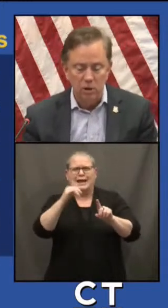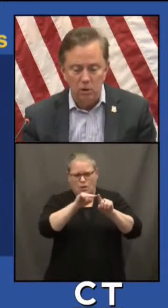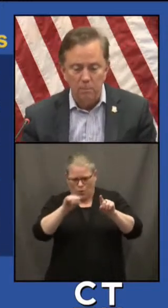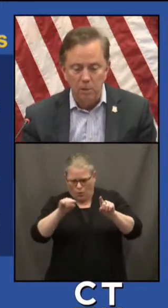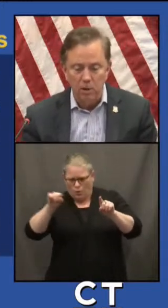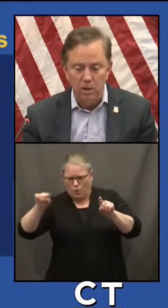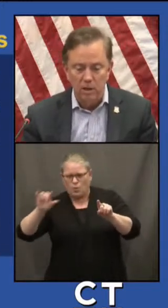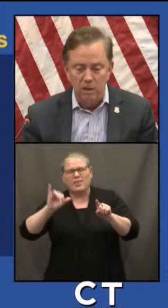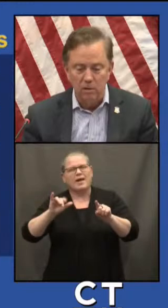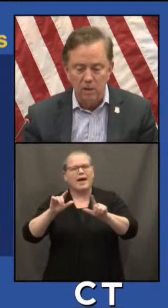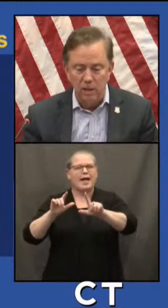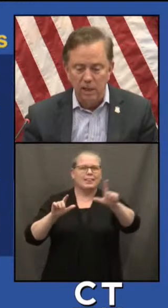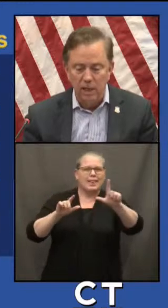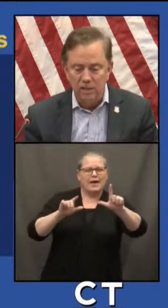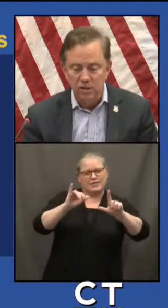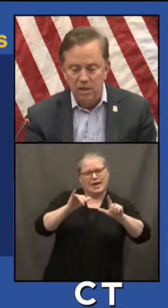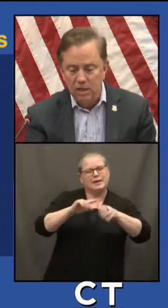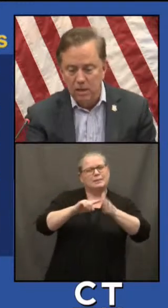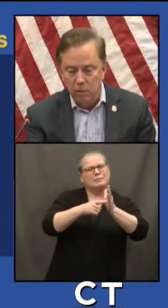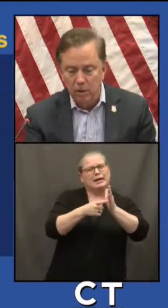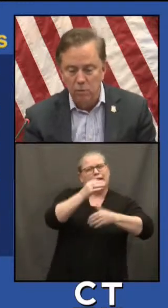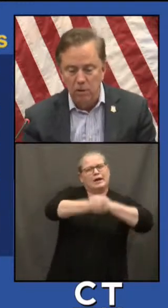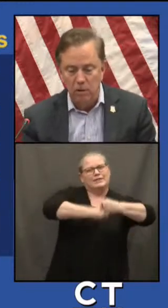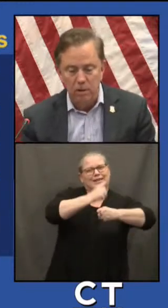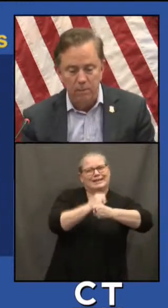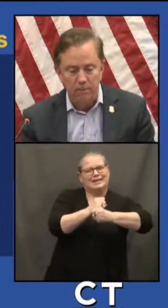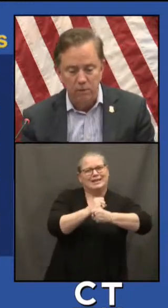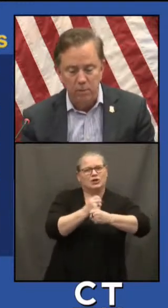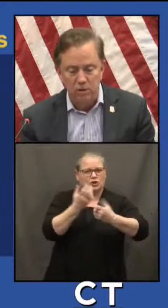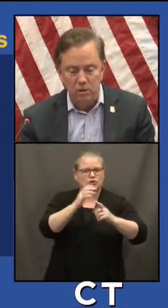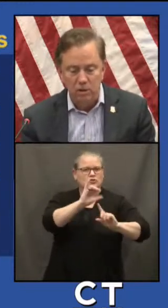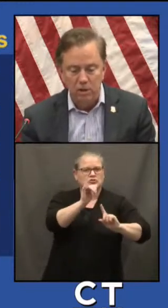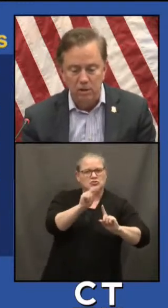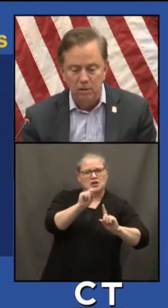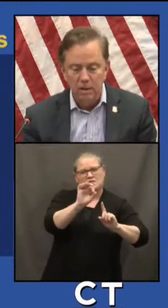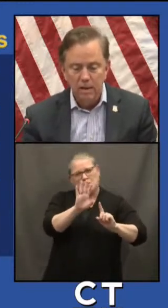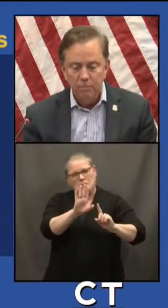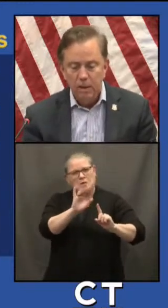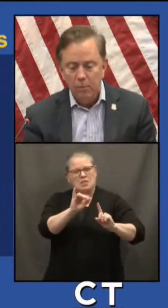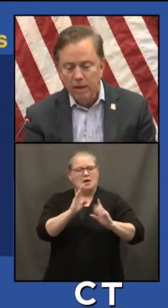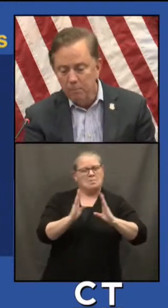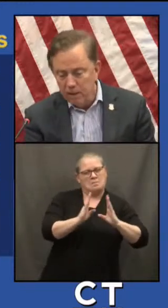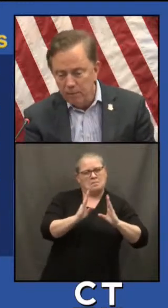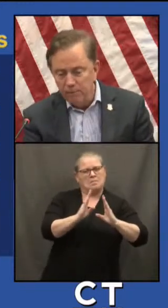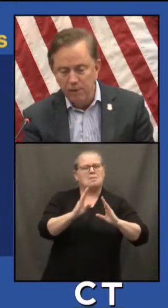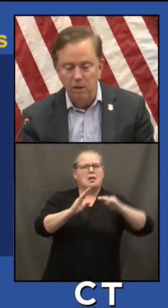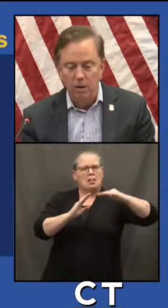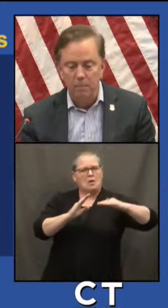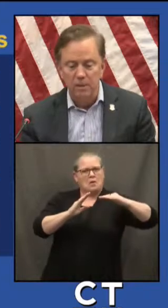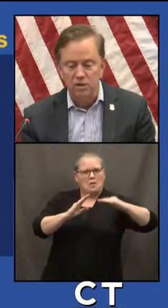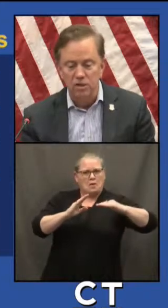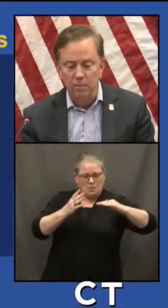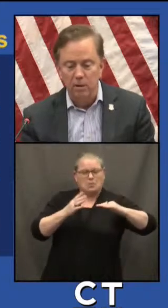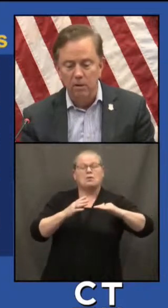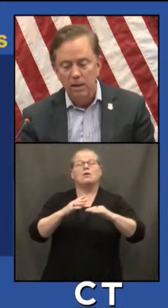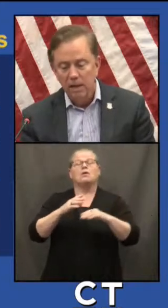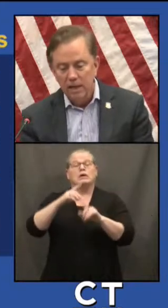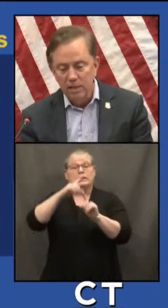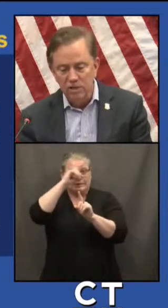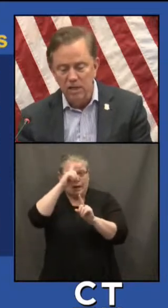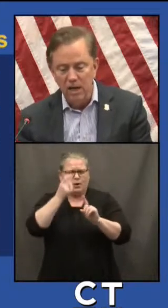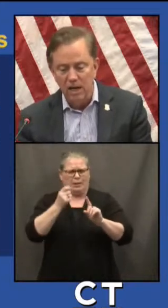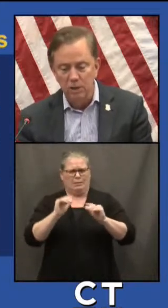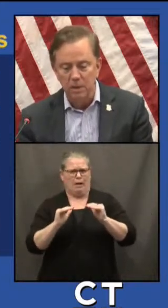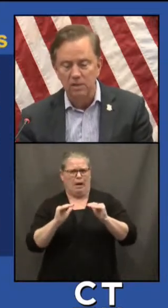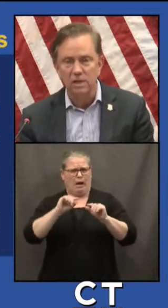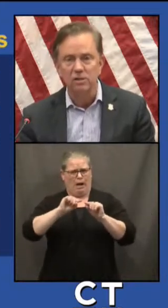is the early part of the year, a little less than where you were a few months earlier. We had a bit of a flare-up in the summer, and you